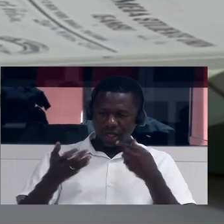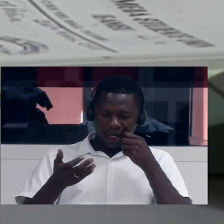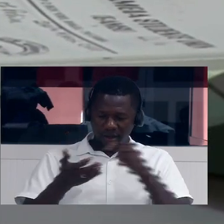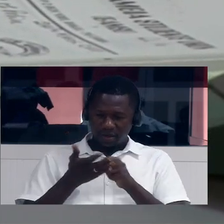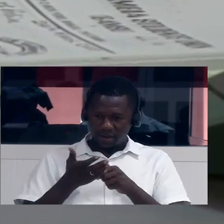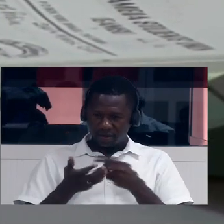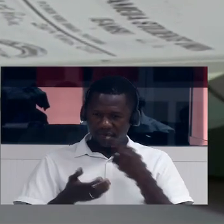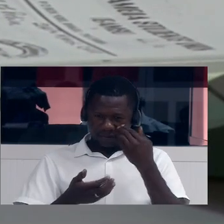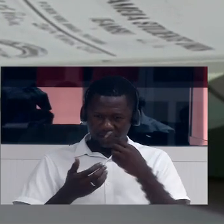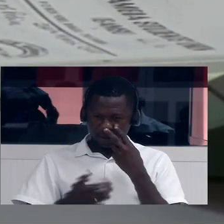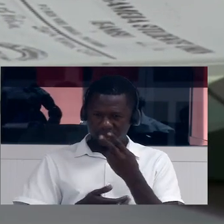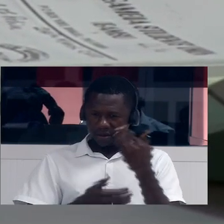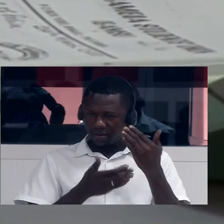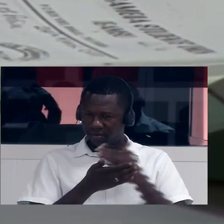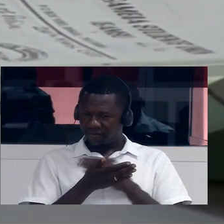addressed to you?